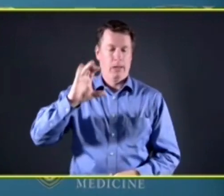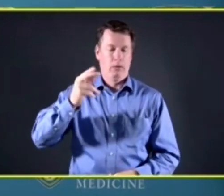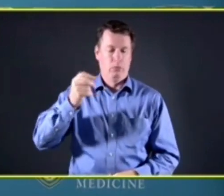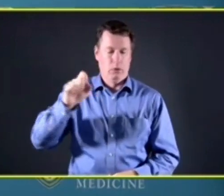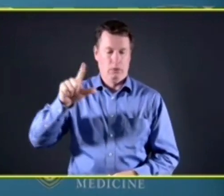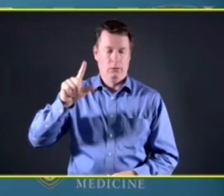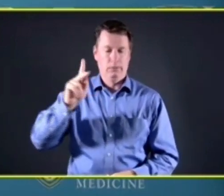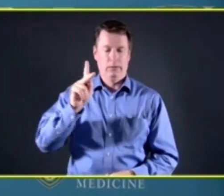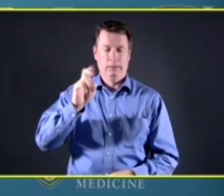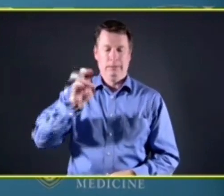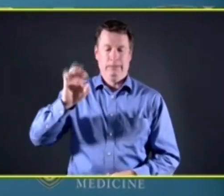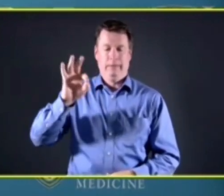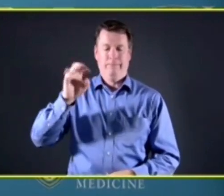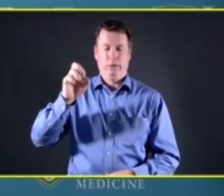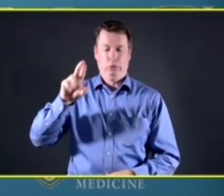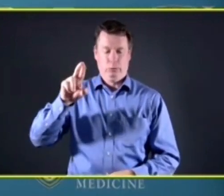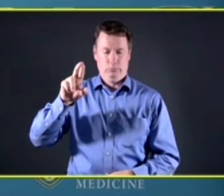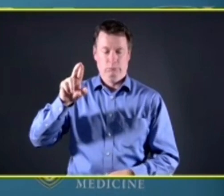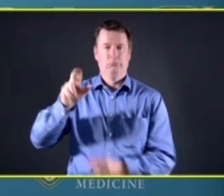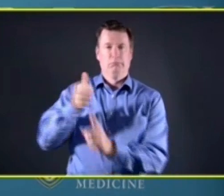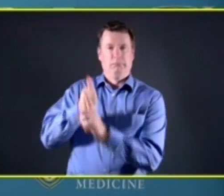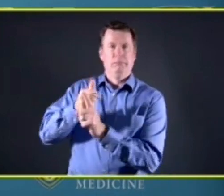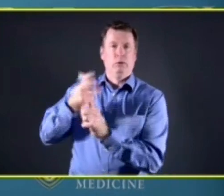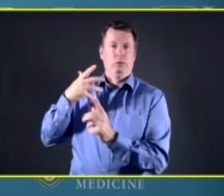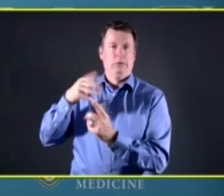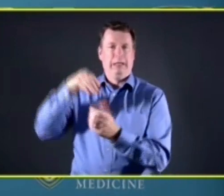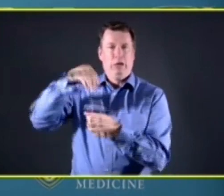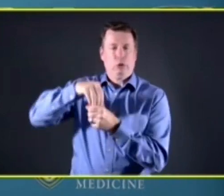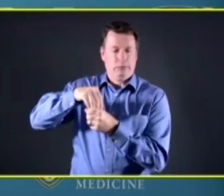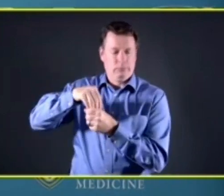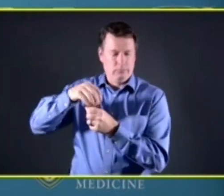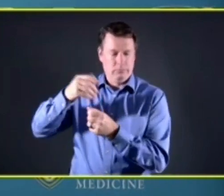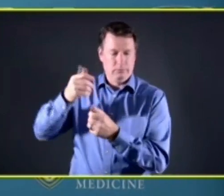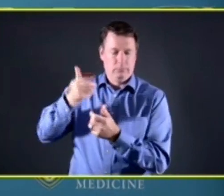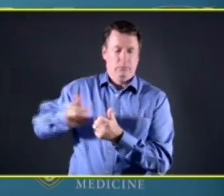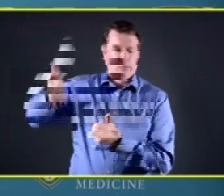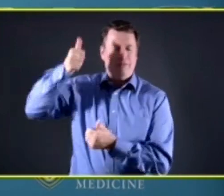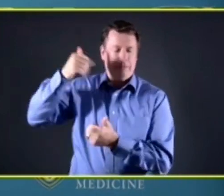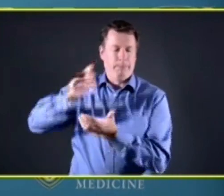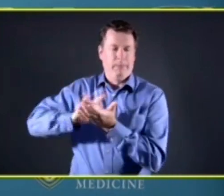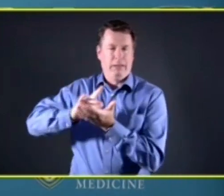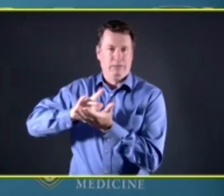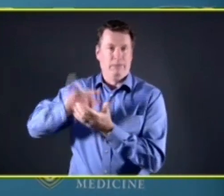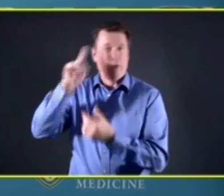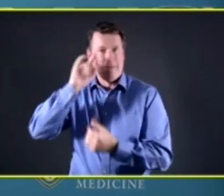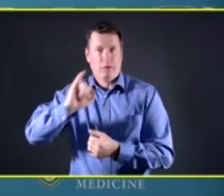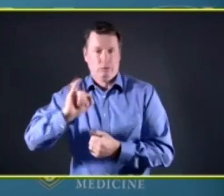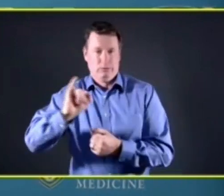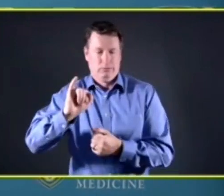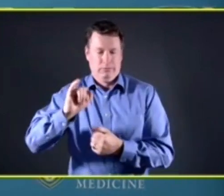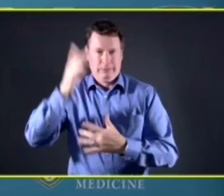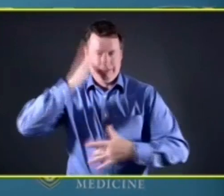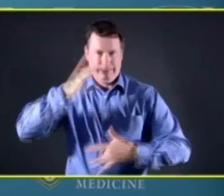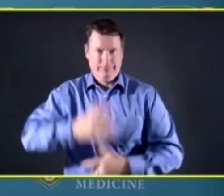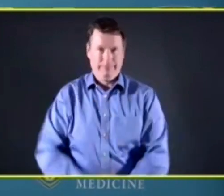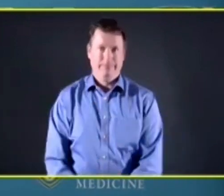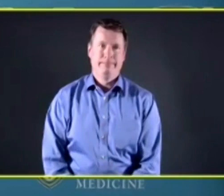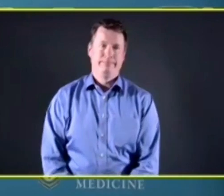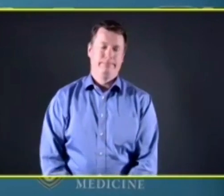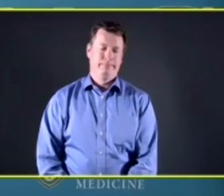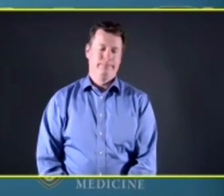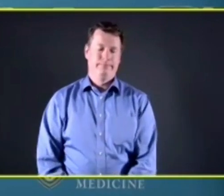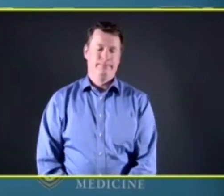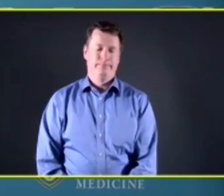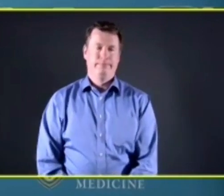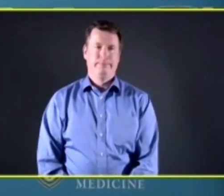Infectious Diseases Division and interim chief for infectious diseases. And Dr. Kiefer, we'll invite you to say a few words